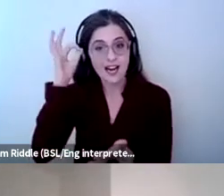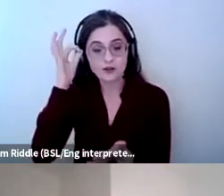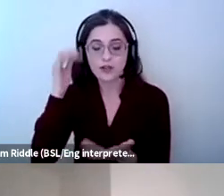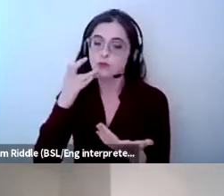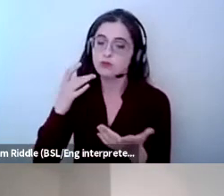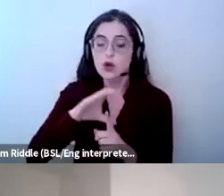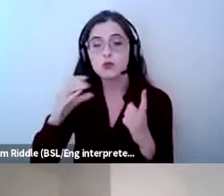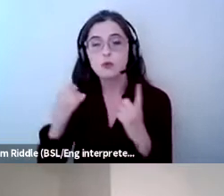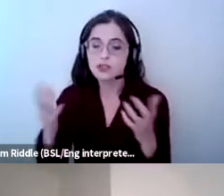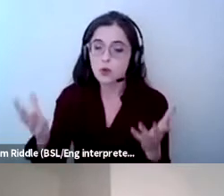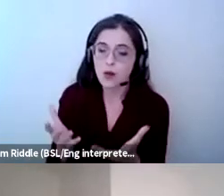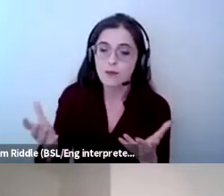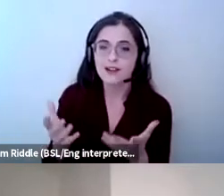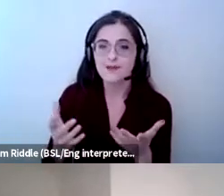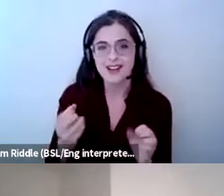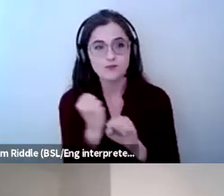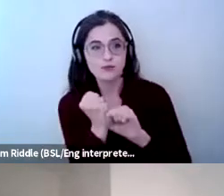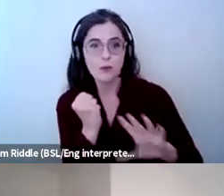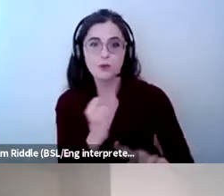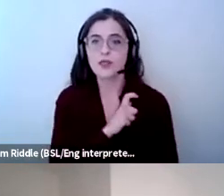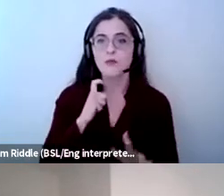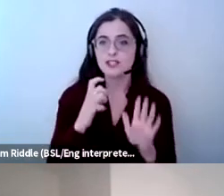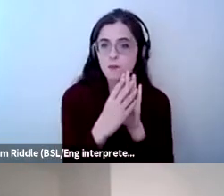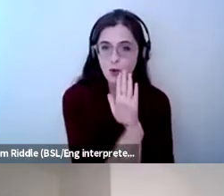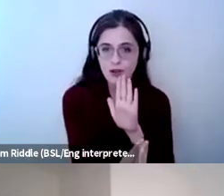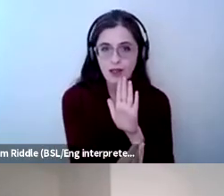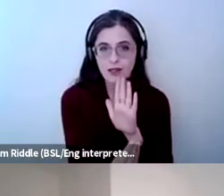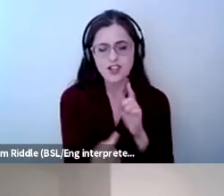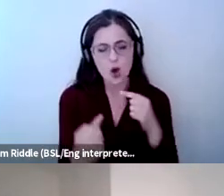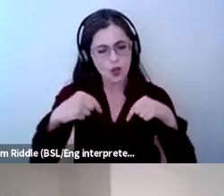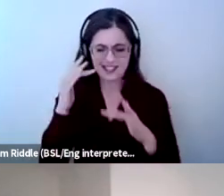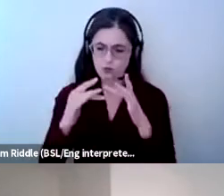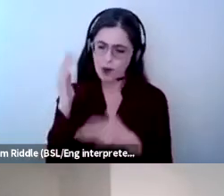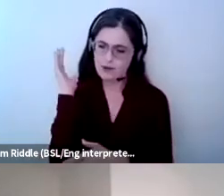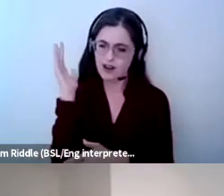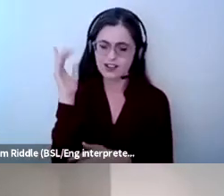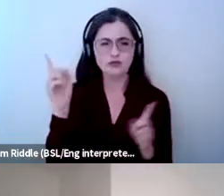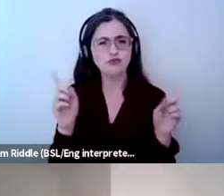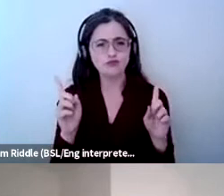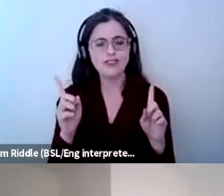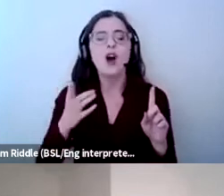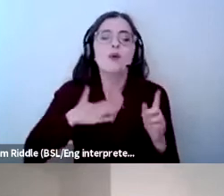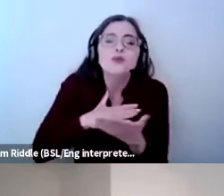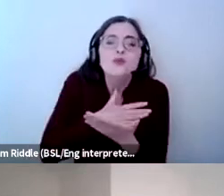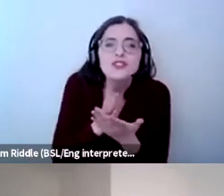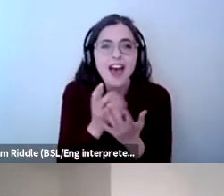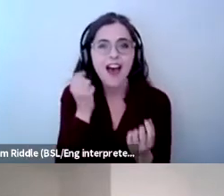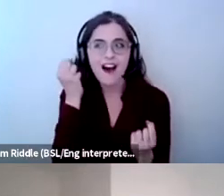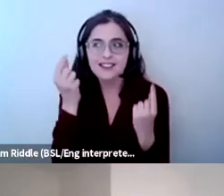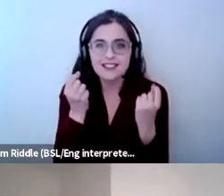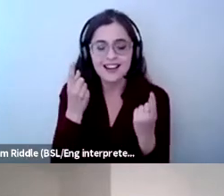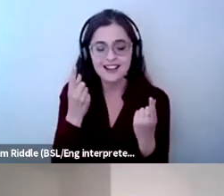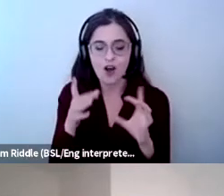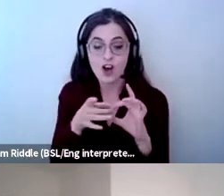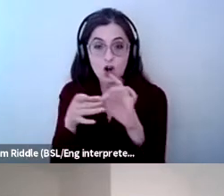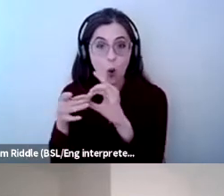and promoting the Preston model. With these webinars, we want to share understanding of how a